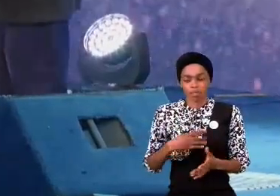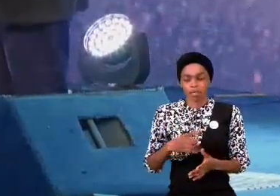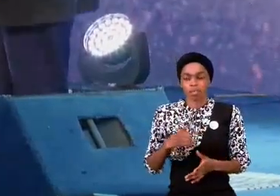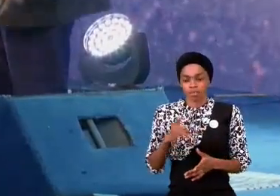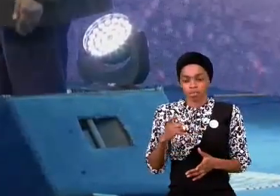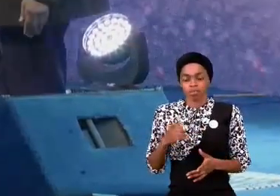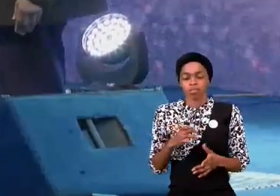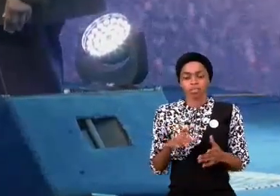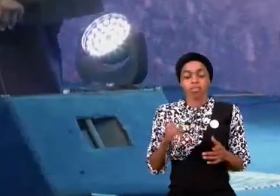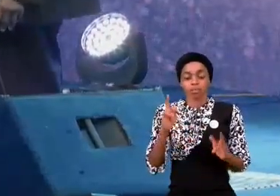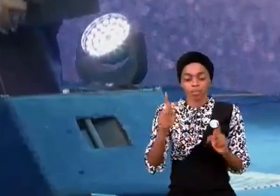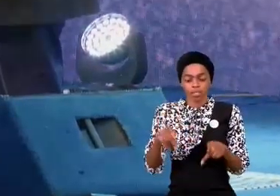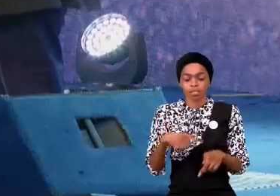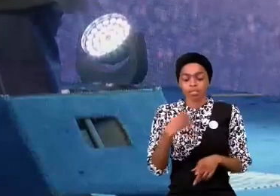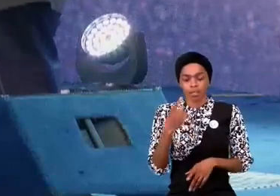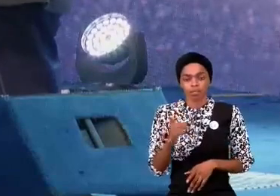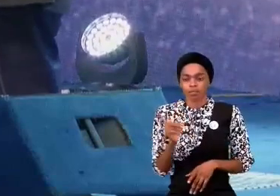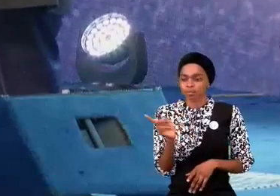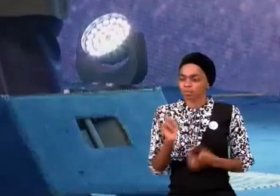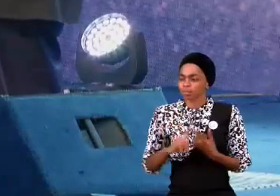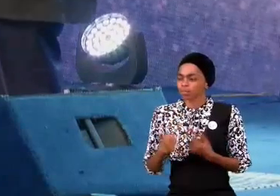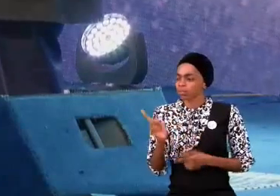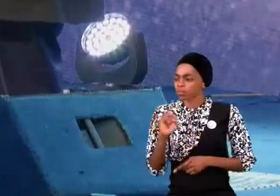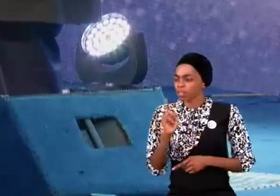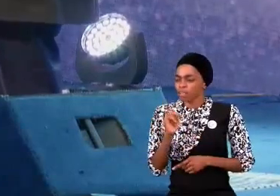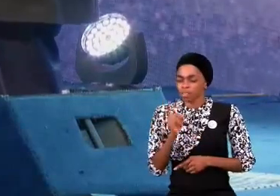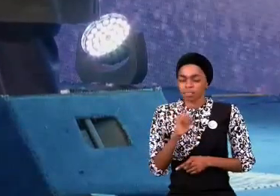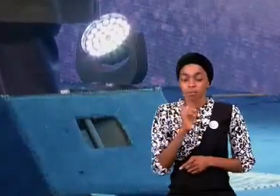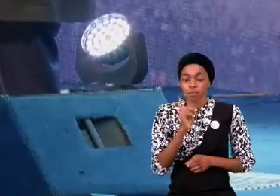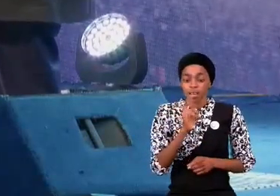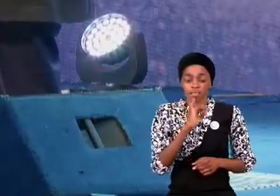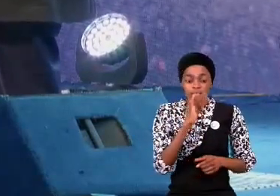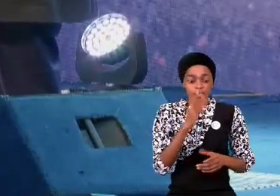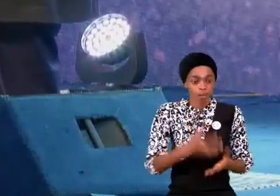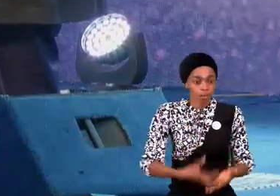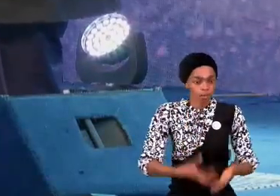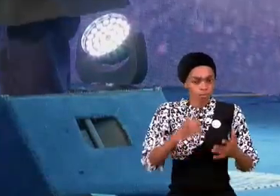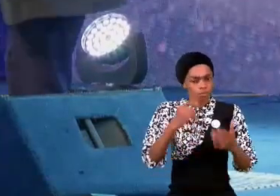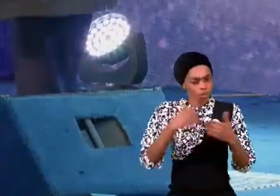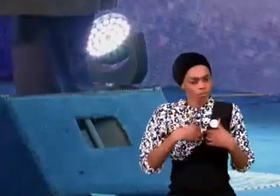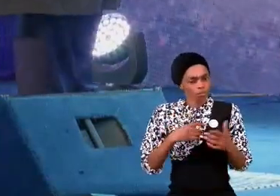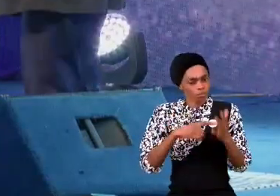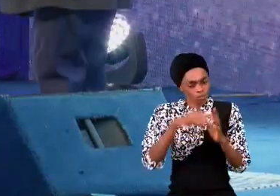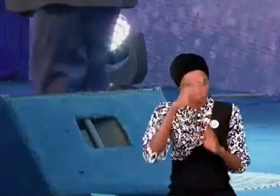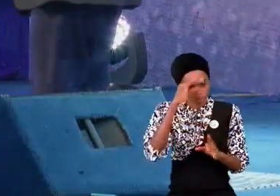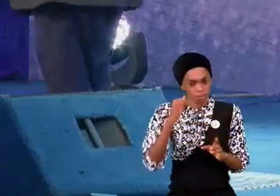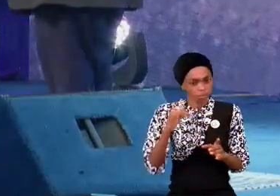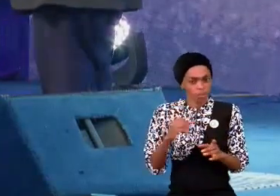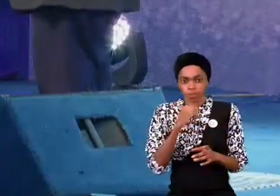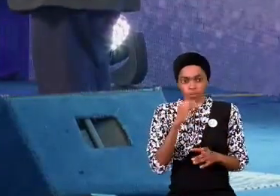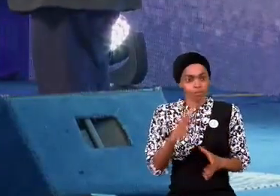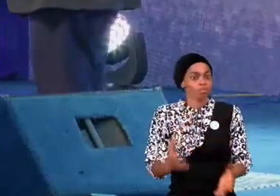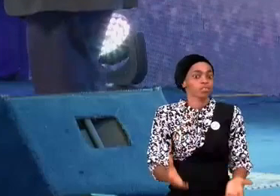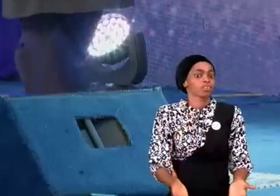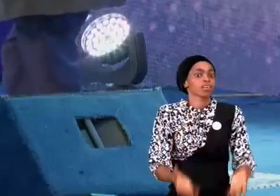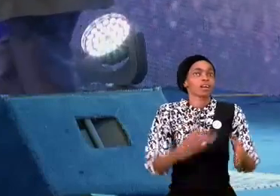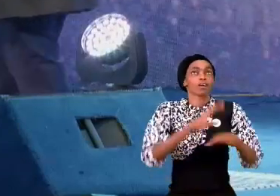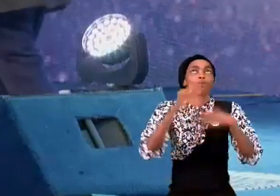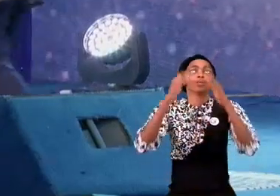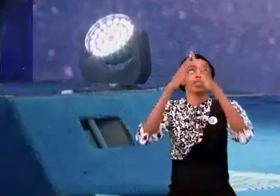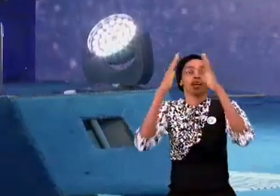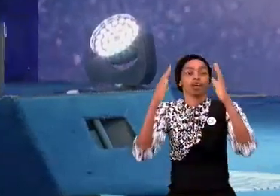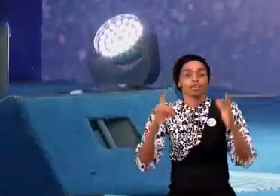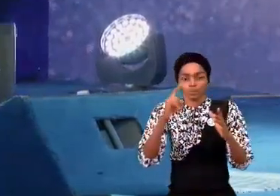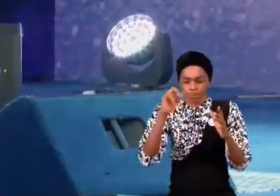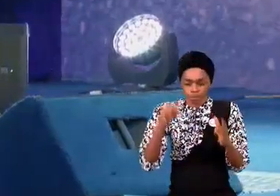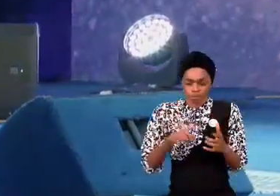have to show him. He's not going to carry the whole house. You need to show him where that load is, and